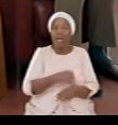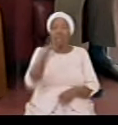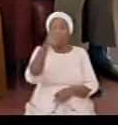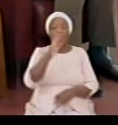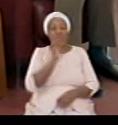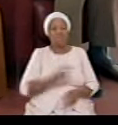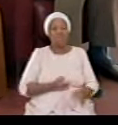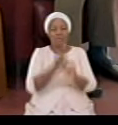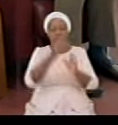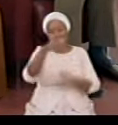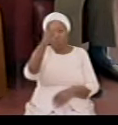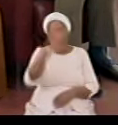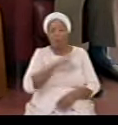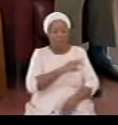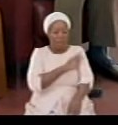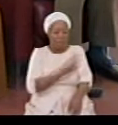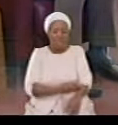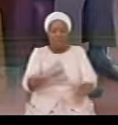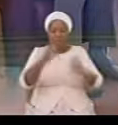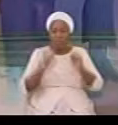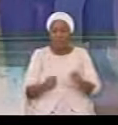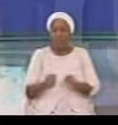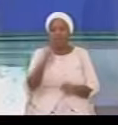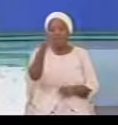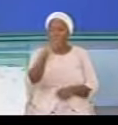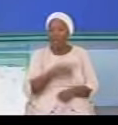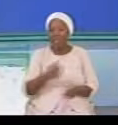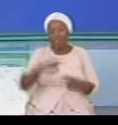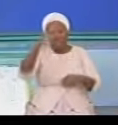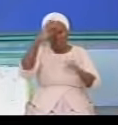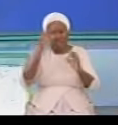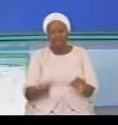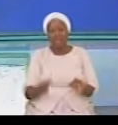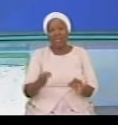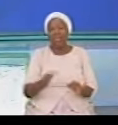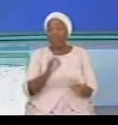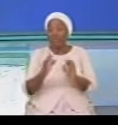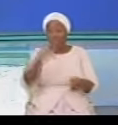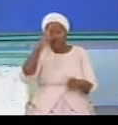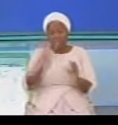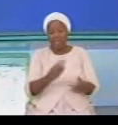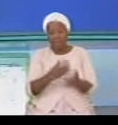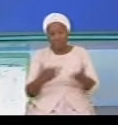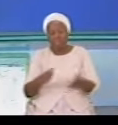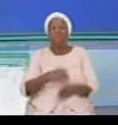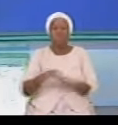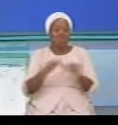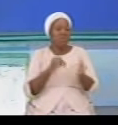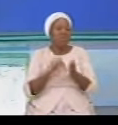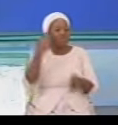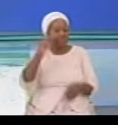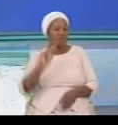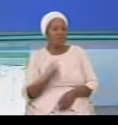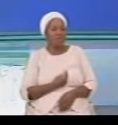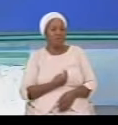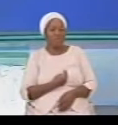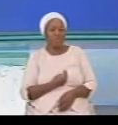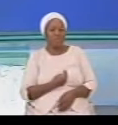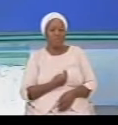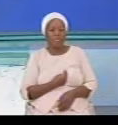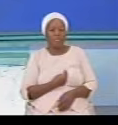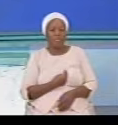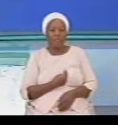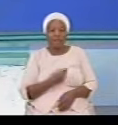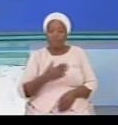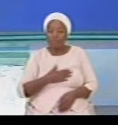faithful God, mighty, powerful God. And when he decides something, it's going to be done. My